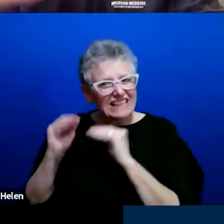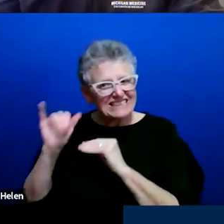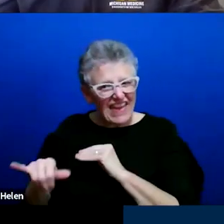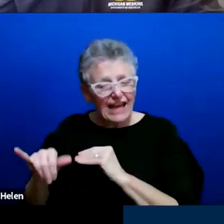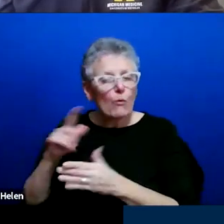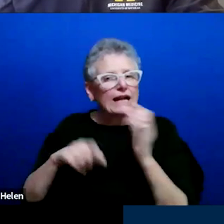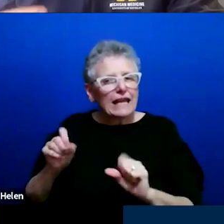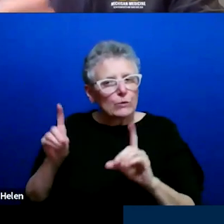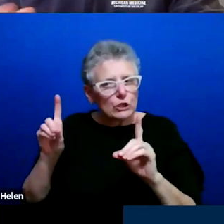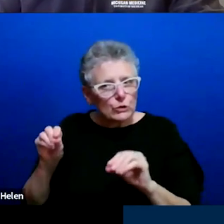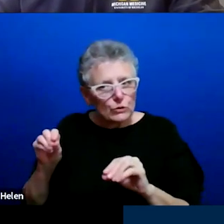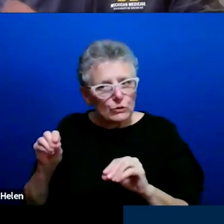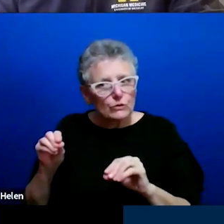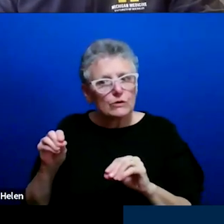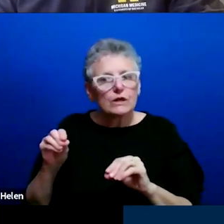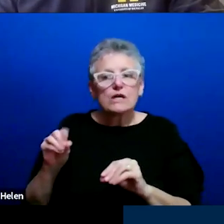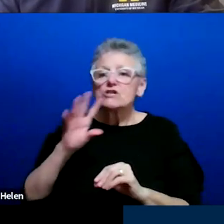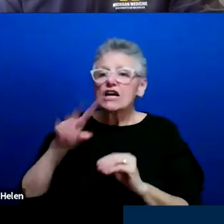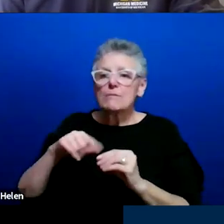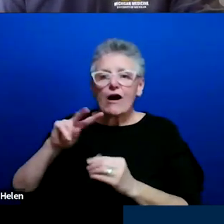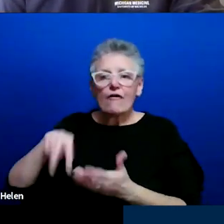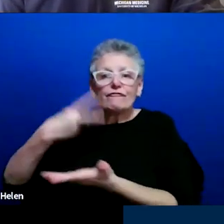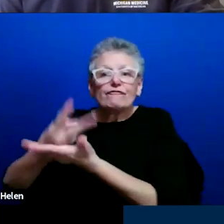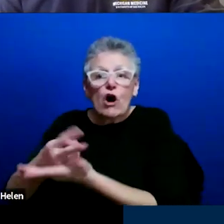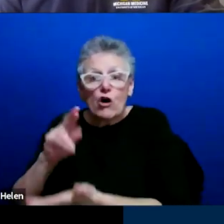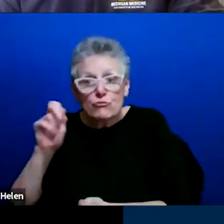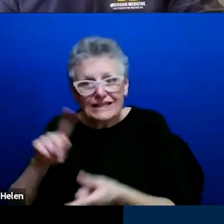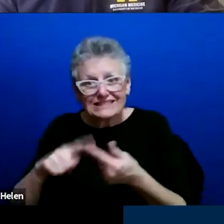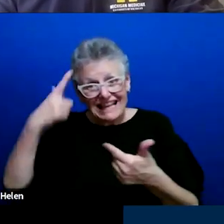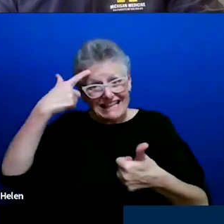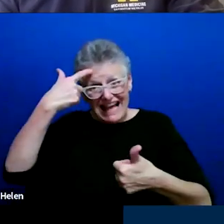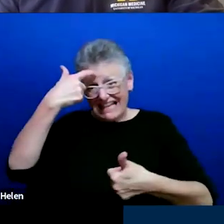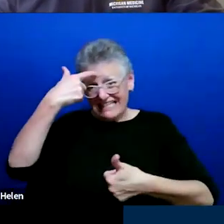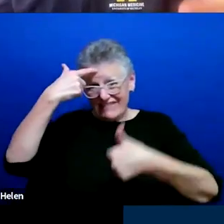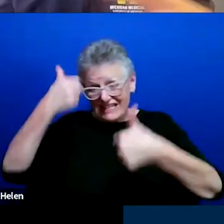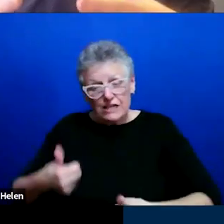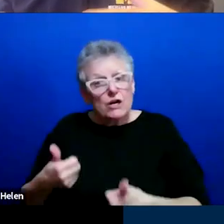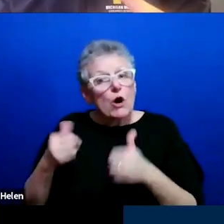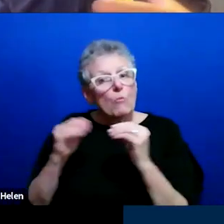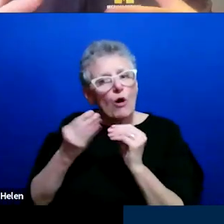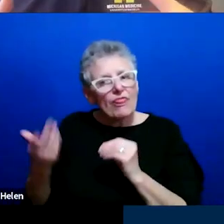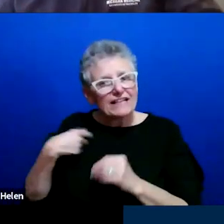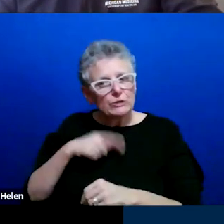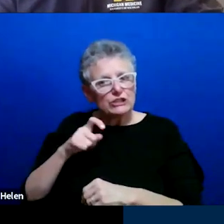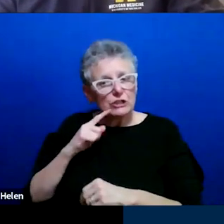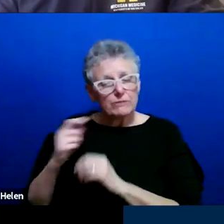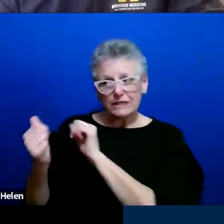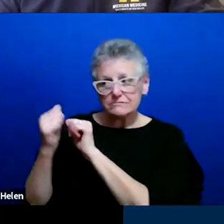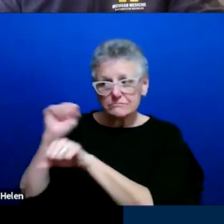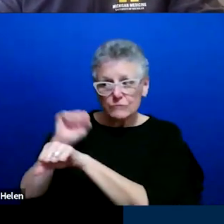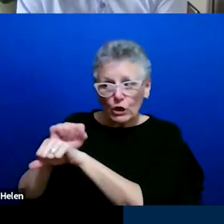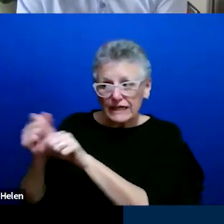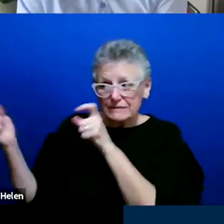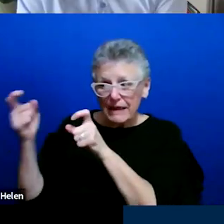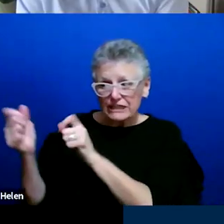for example, fall risk, you talked about cognitive decline. Are there additional testing that we should be jointly doing or managing